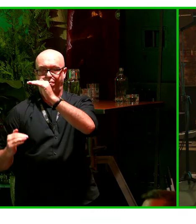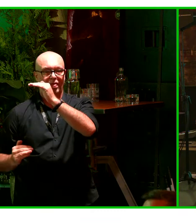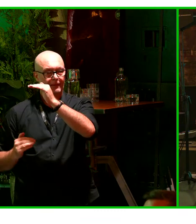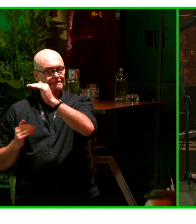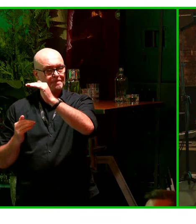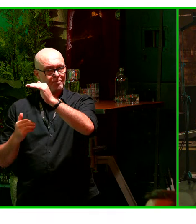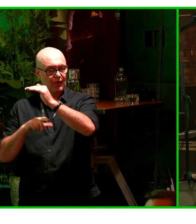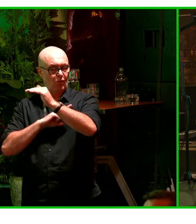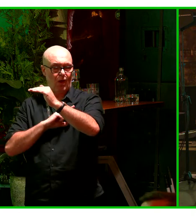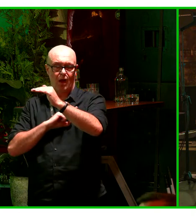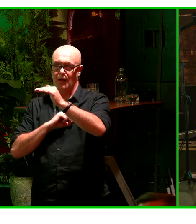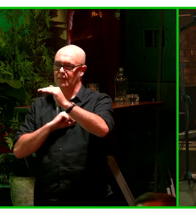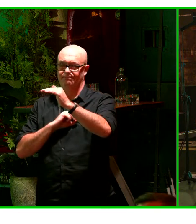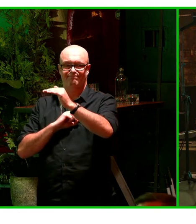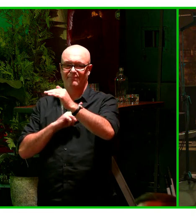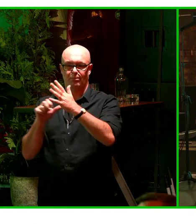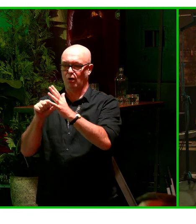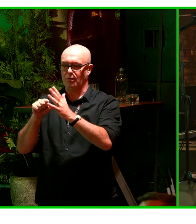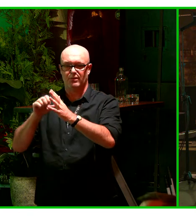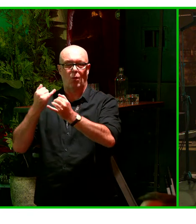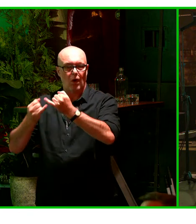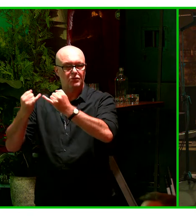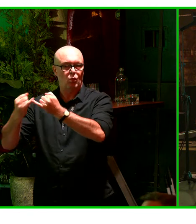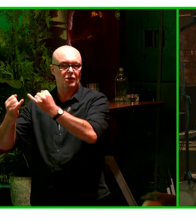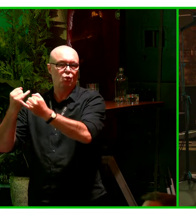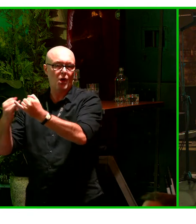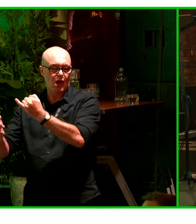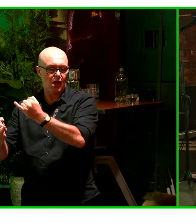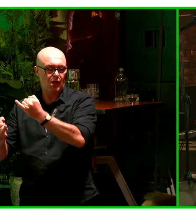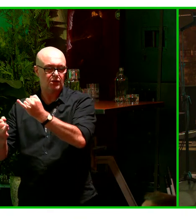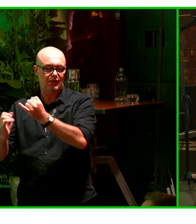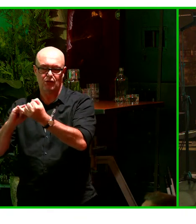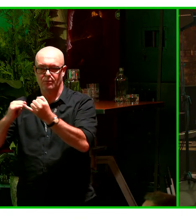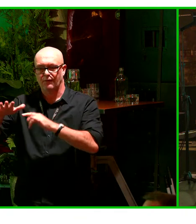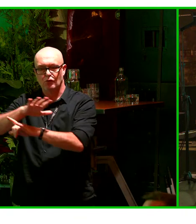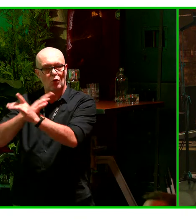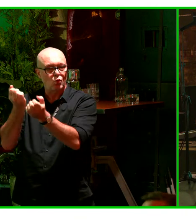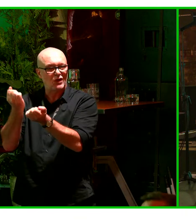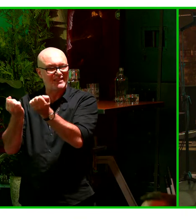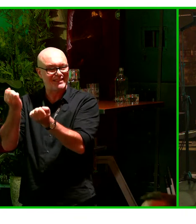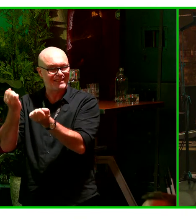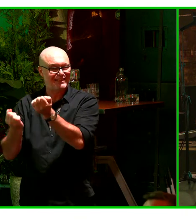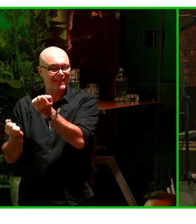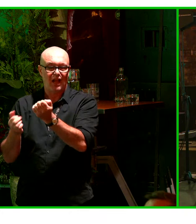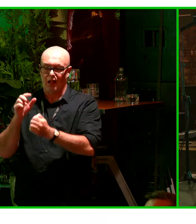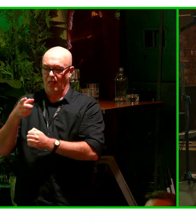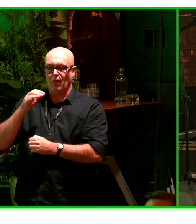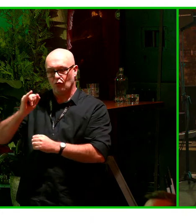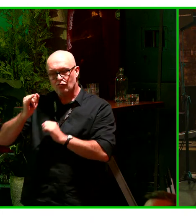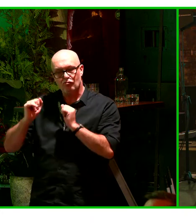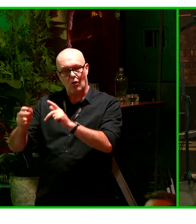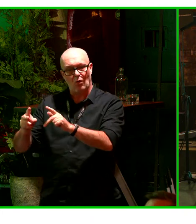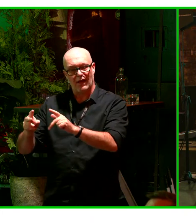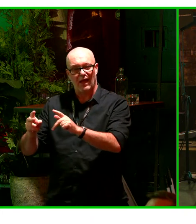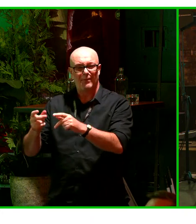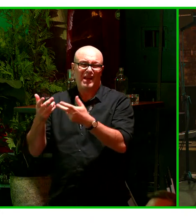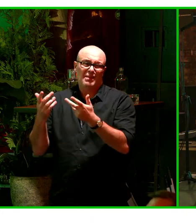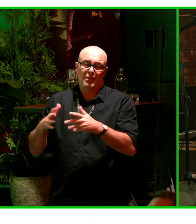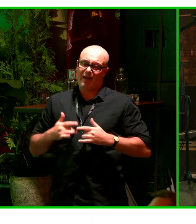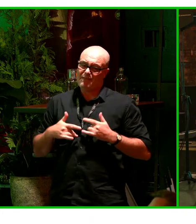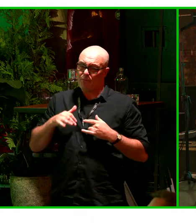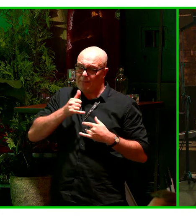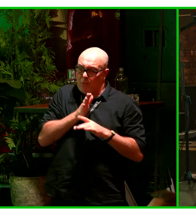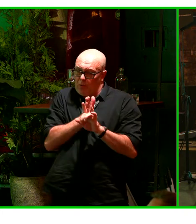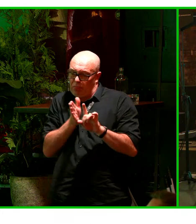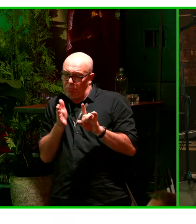further accentuated the divides that we've got. That is definitely the wrong way, but you could say we're almost on that path to a